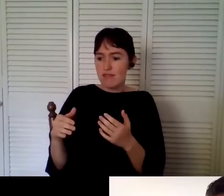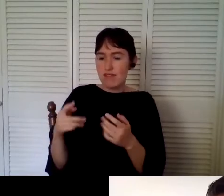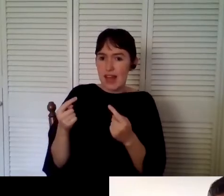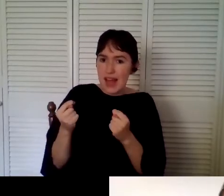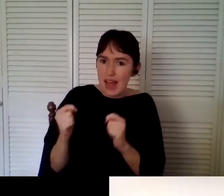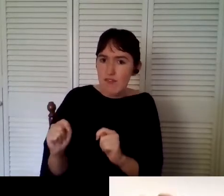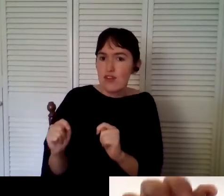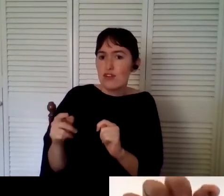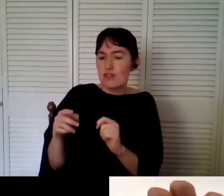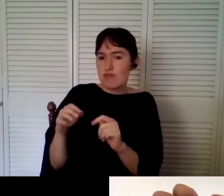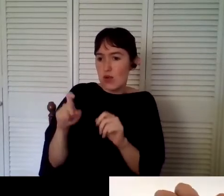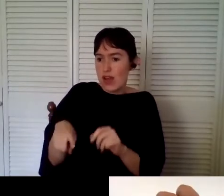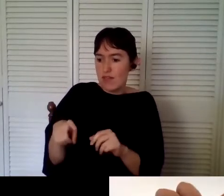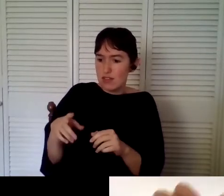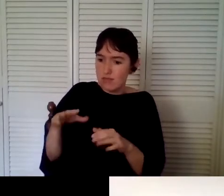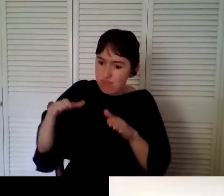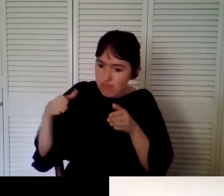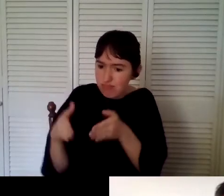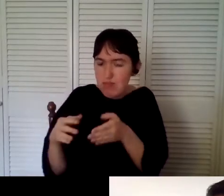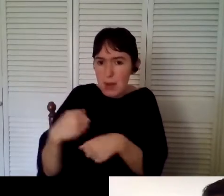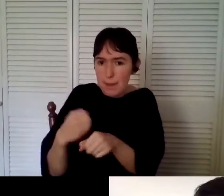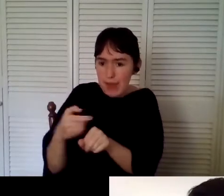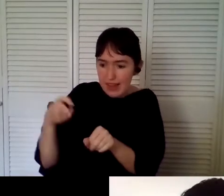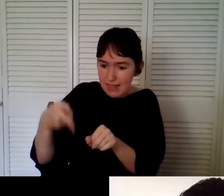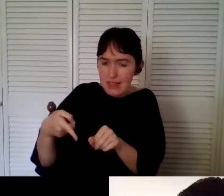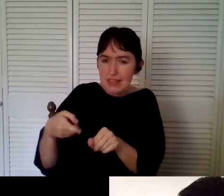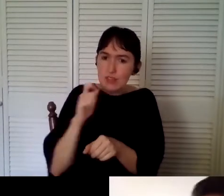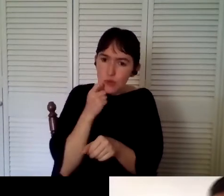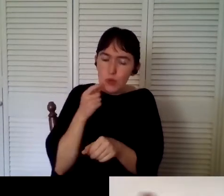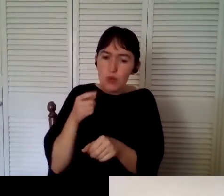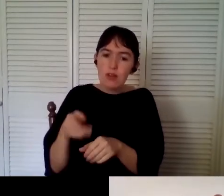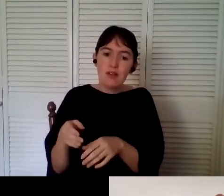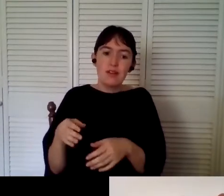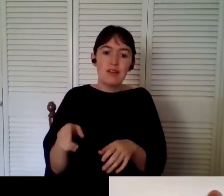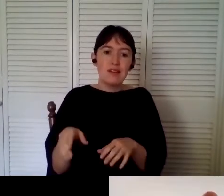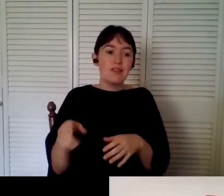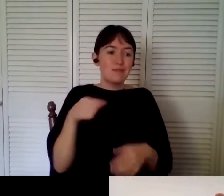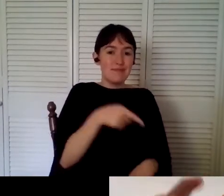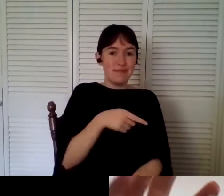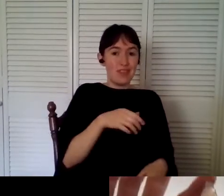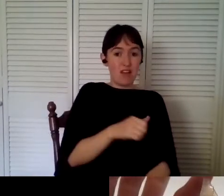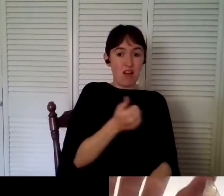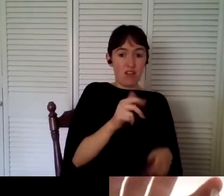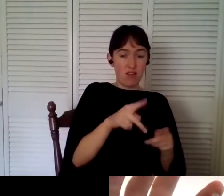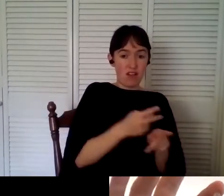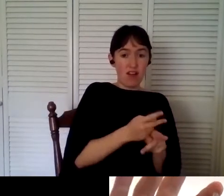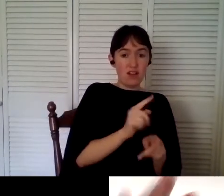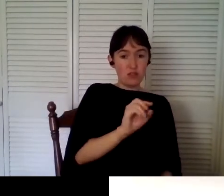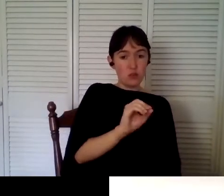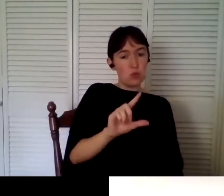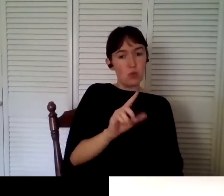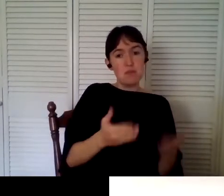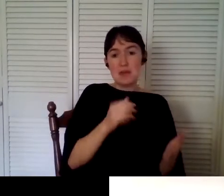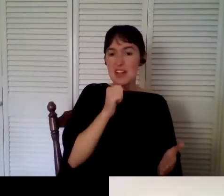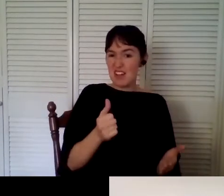that are like of different types of materials and different shapes. Um, and these are really cool to find, and archaeologists